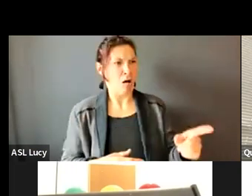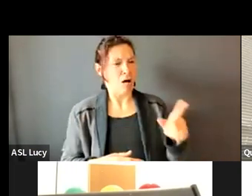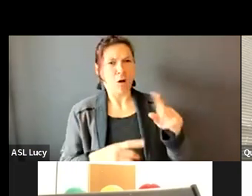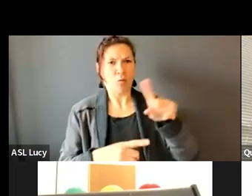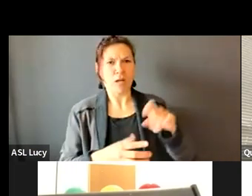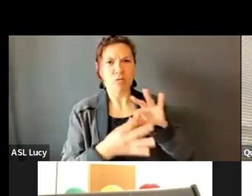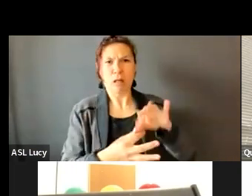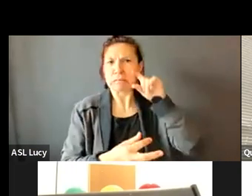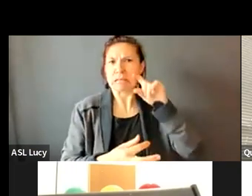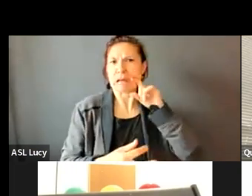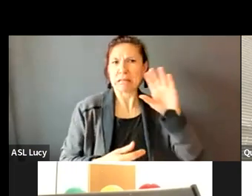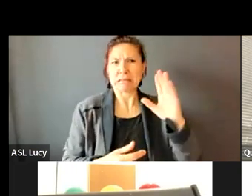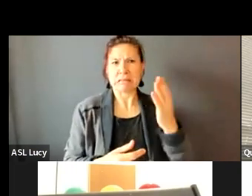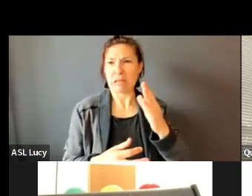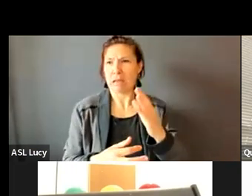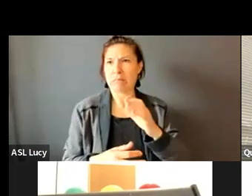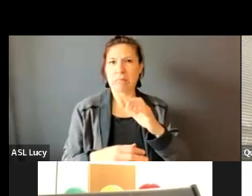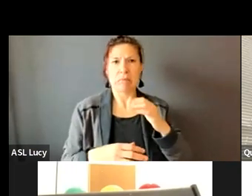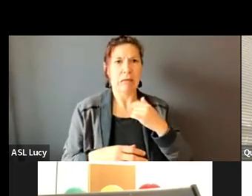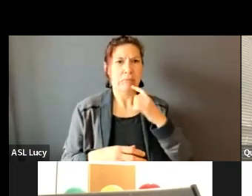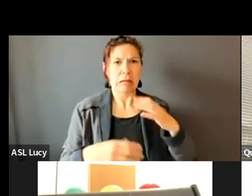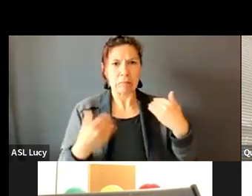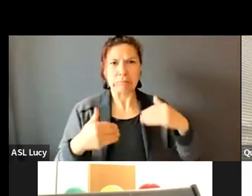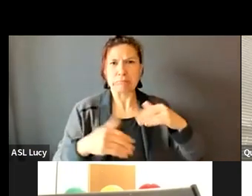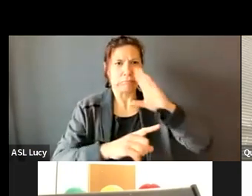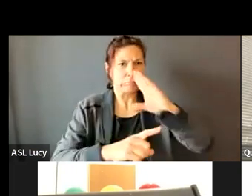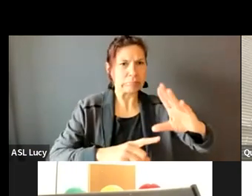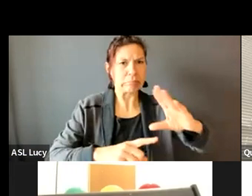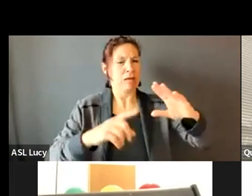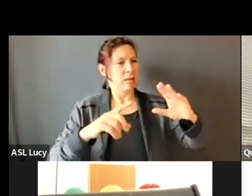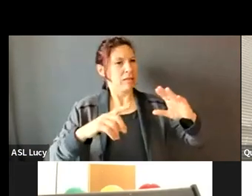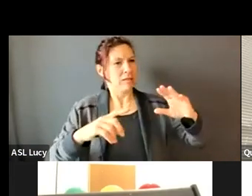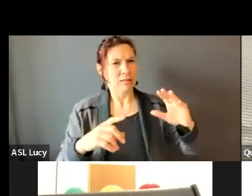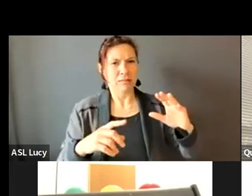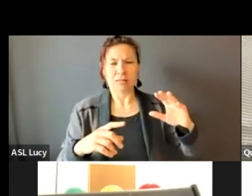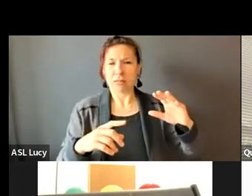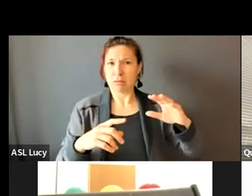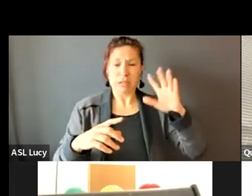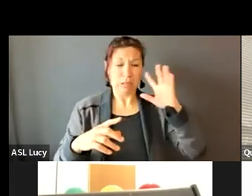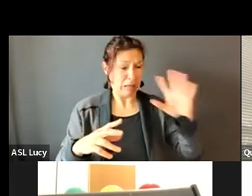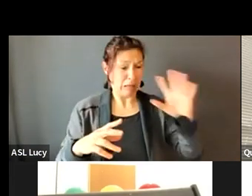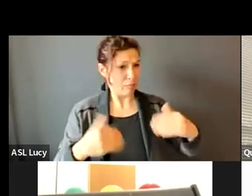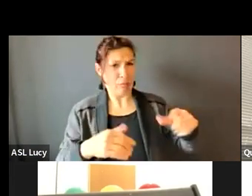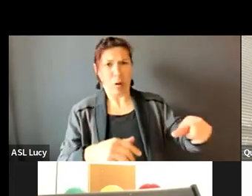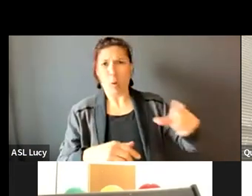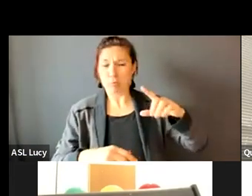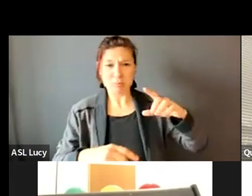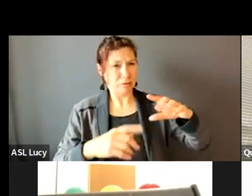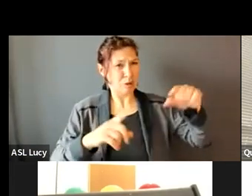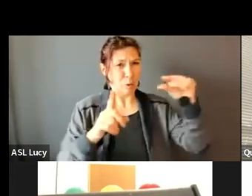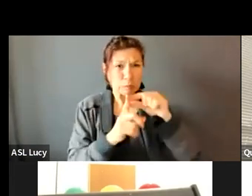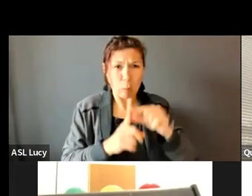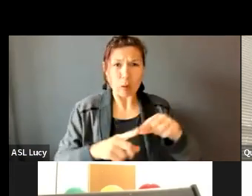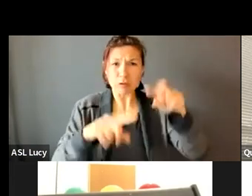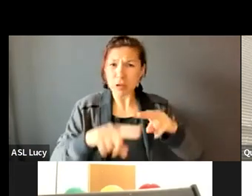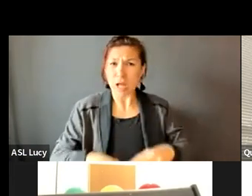you know I was a middle school and high school principal like you know it's a fascinating time in a young person's life you have yes creators who are having those conversations